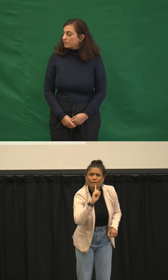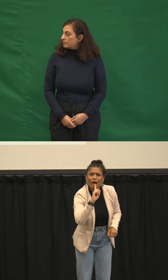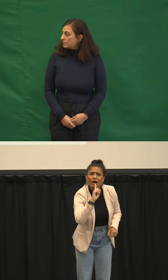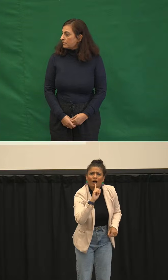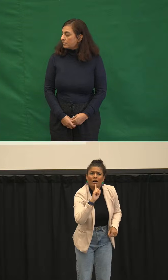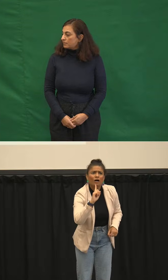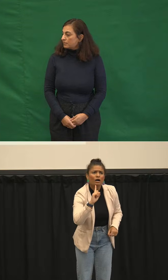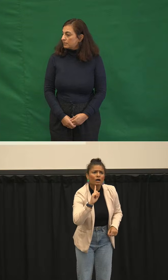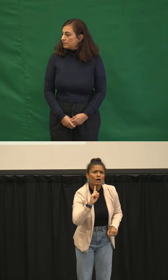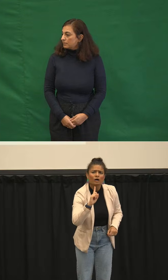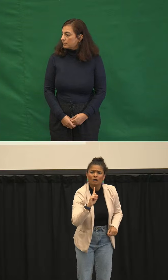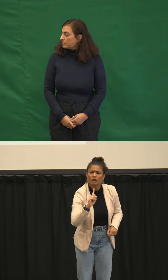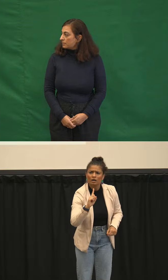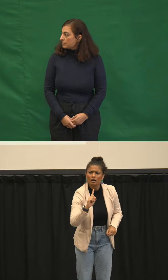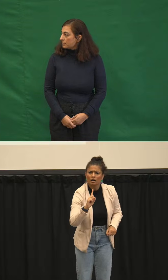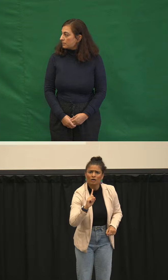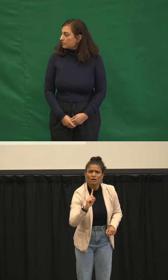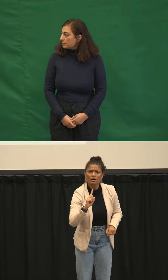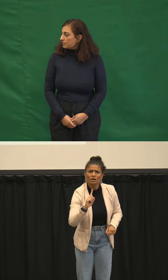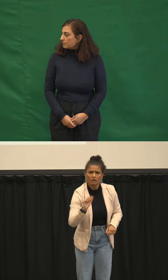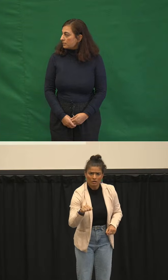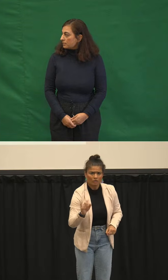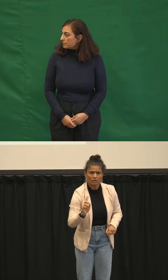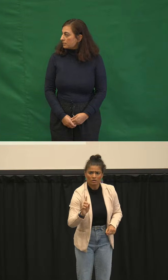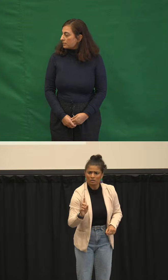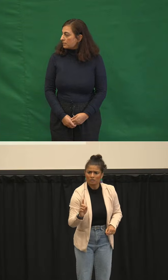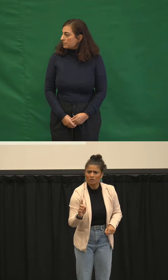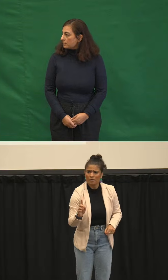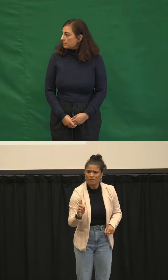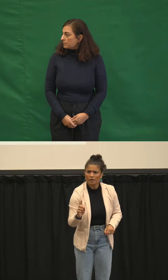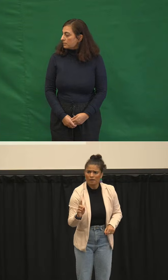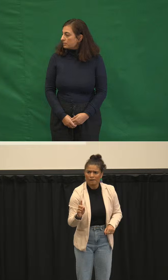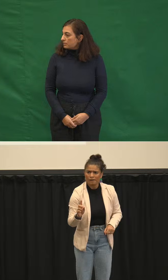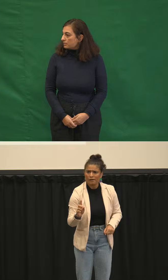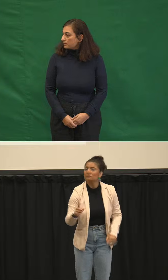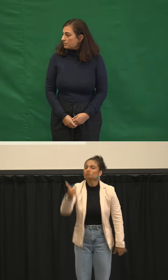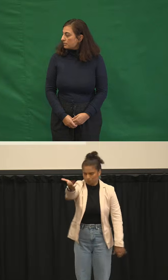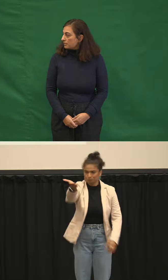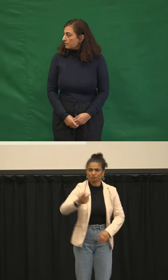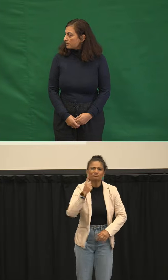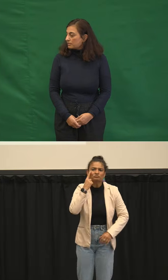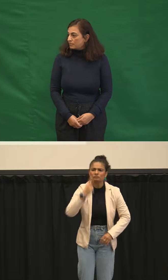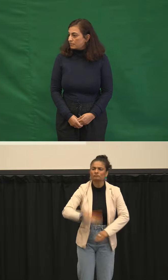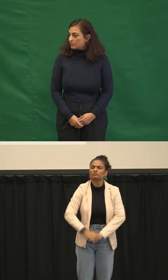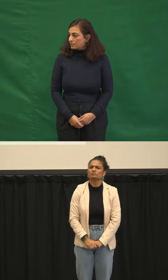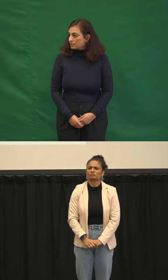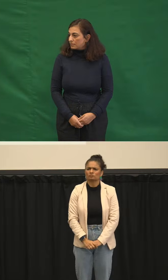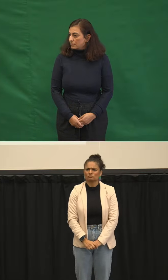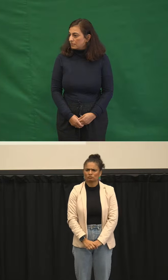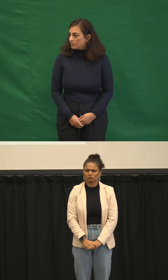a microphone at the desk. Is it not working?